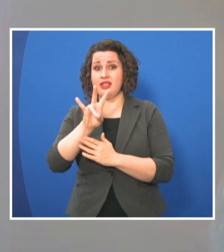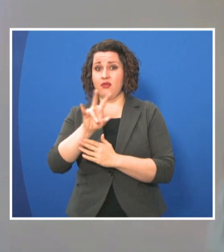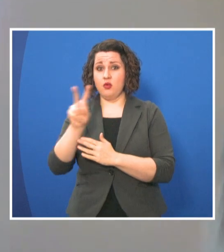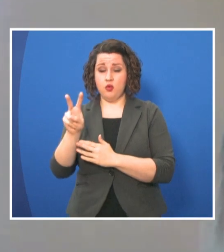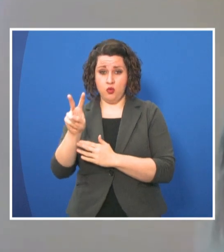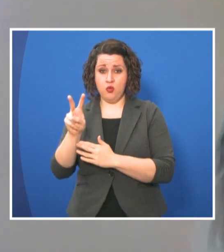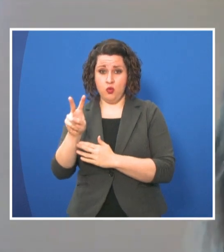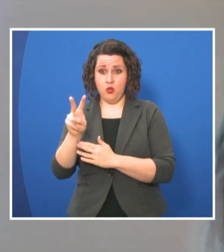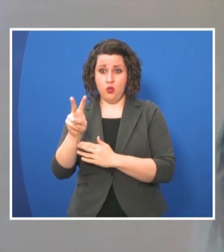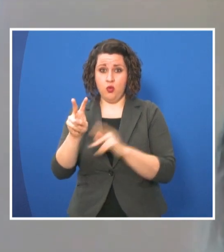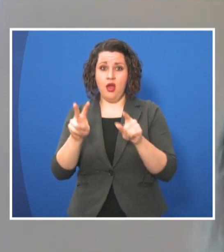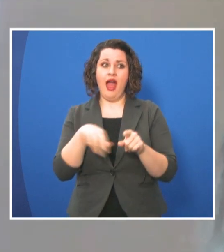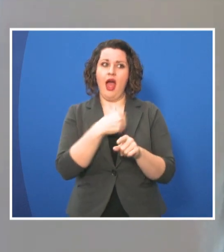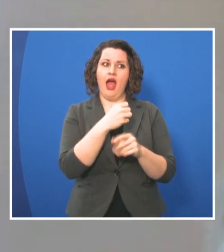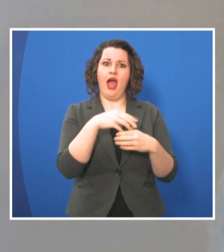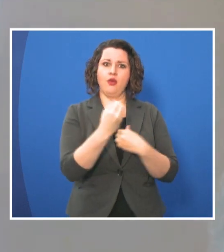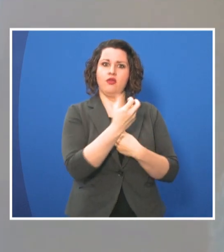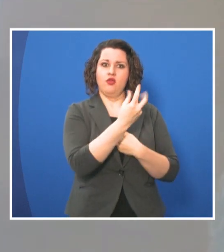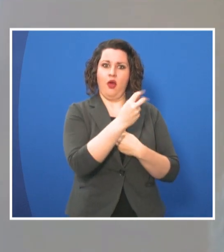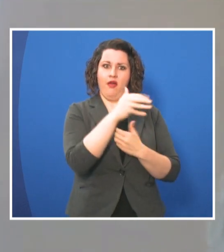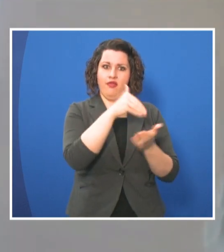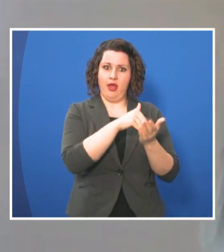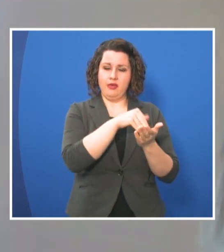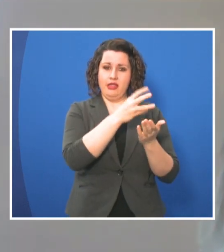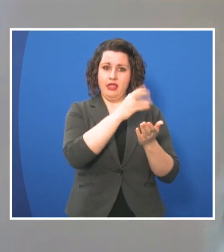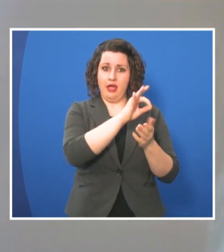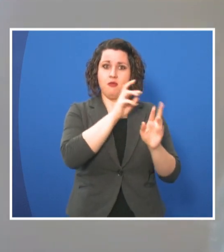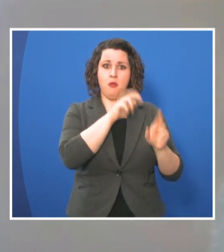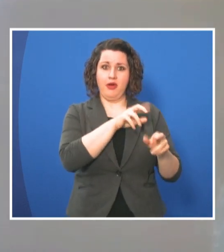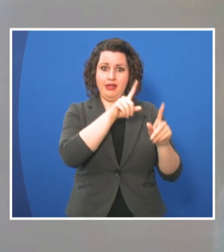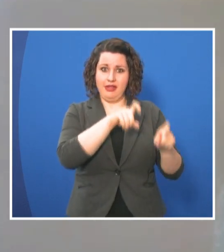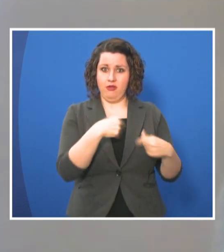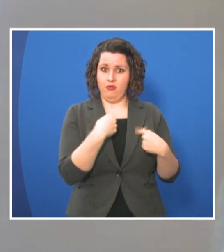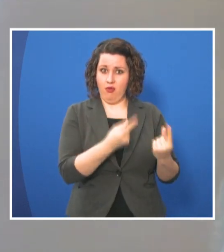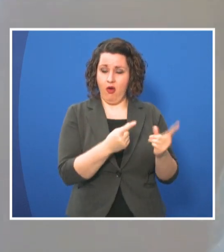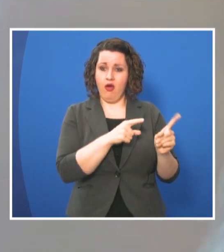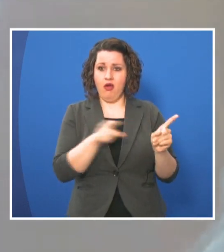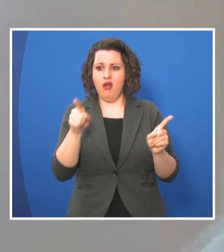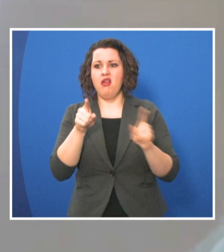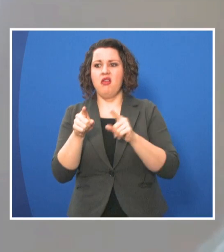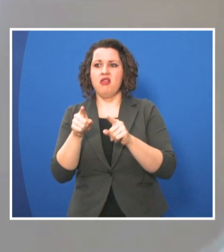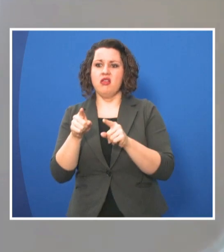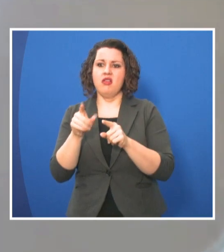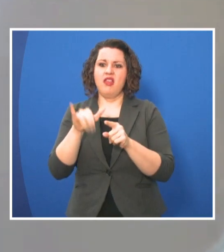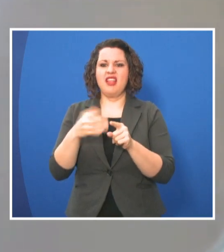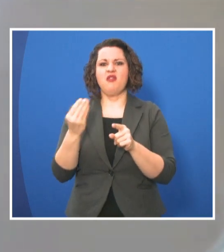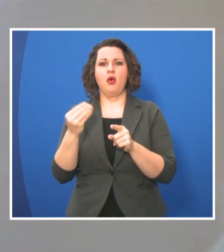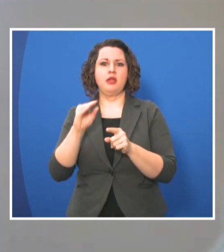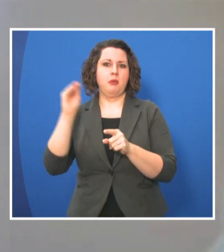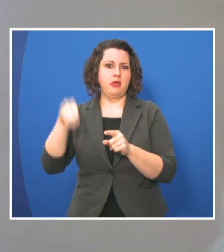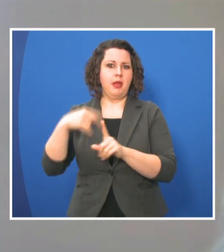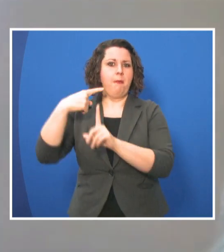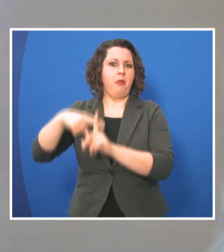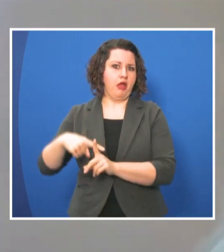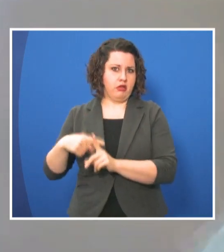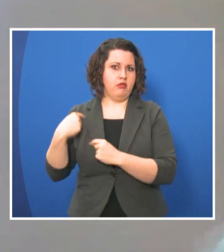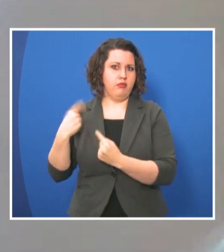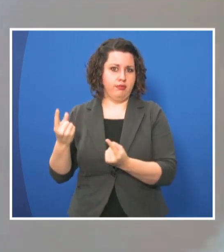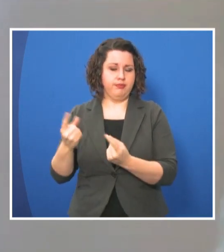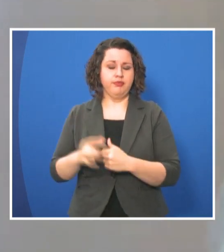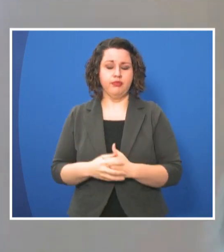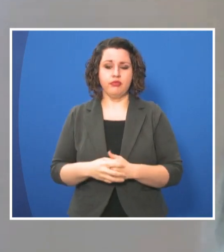1,672 of the 12,069 reported tests so far, or about 14% are positive so